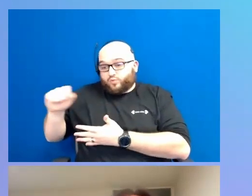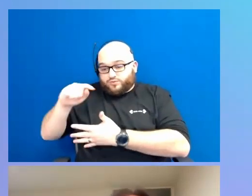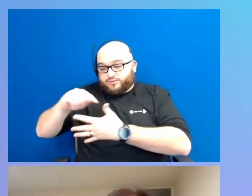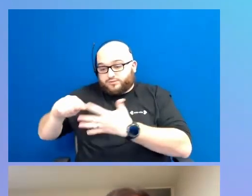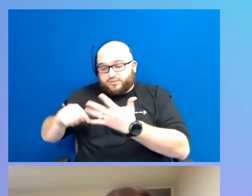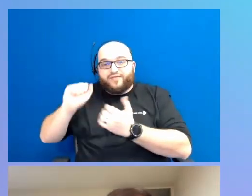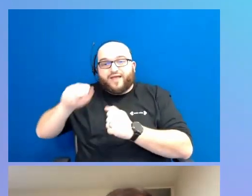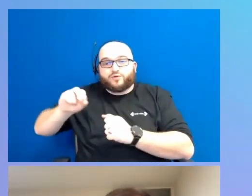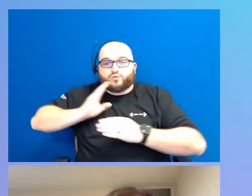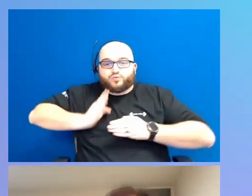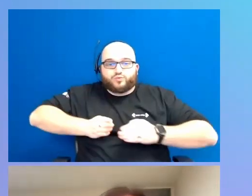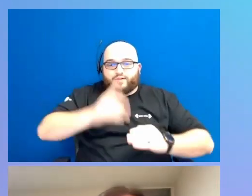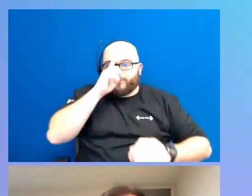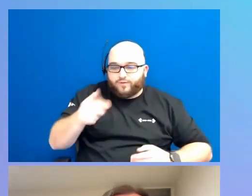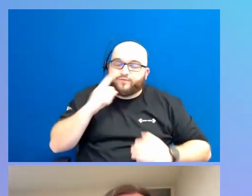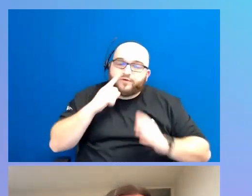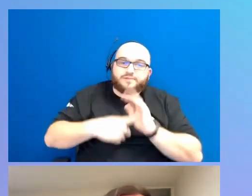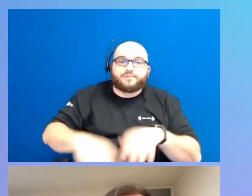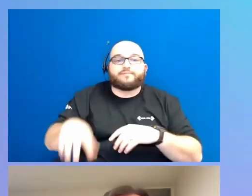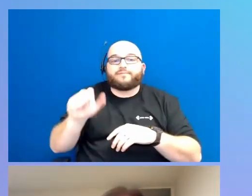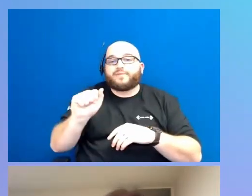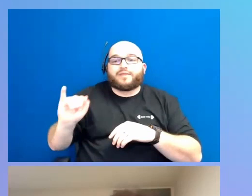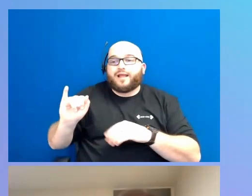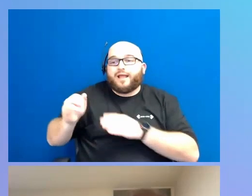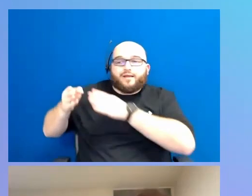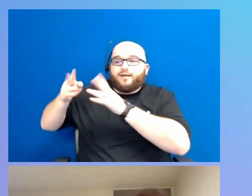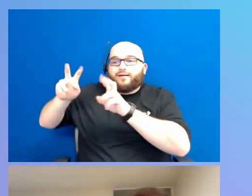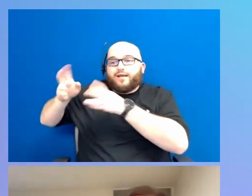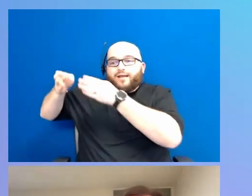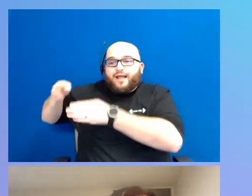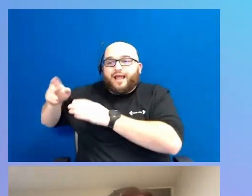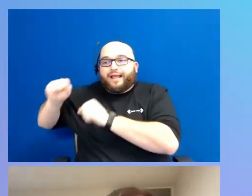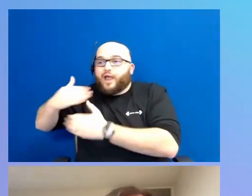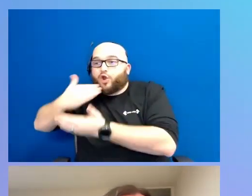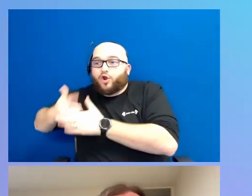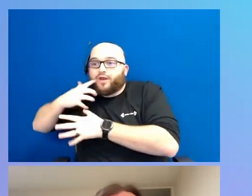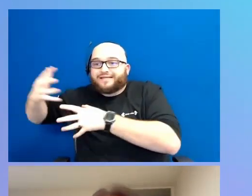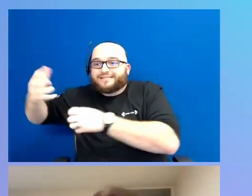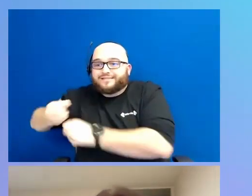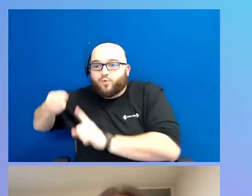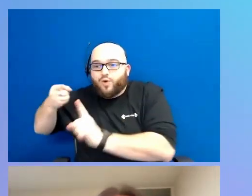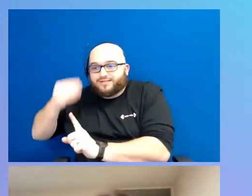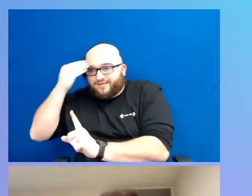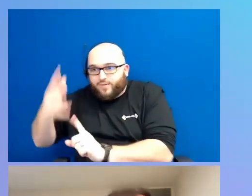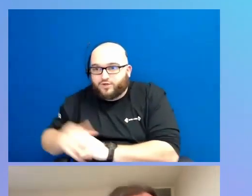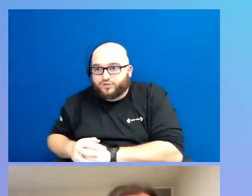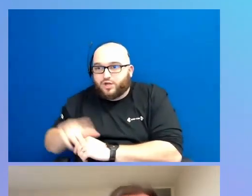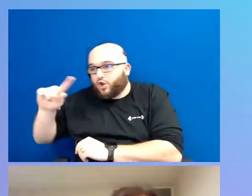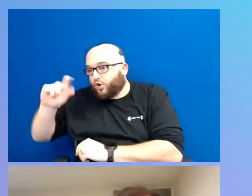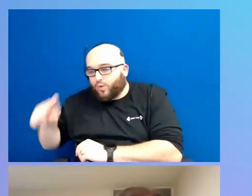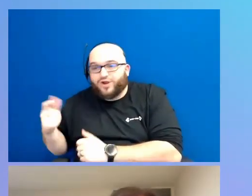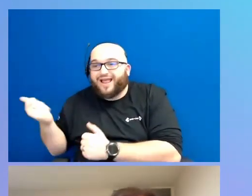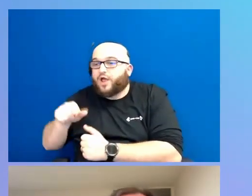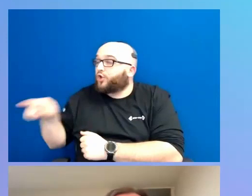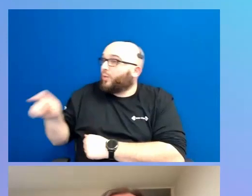can have an AI agent that searches the web and summarizes some information for you. Any question, anything, just